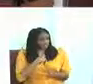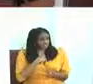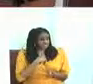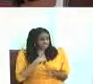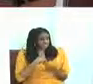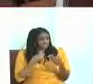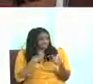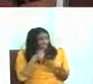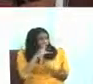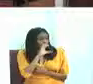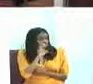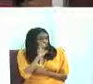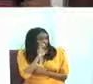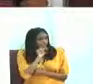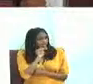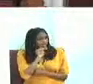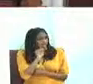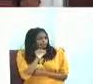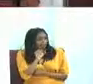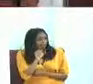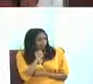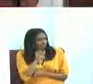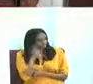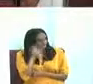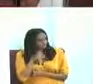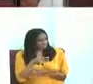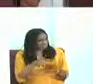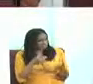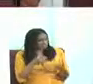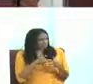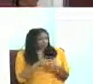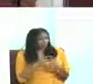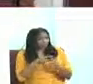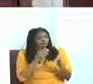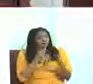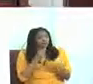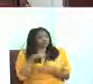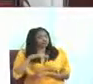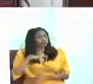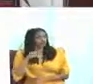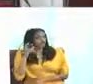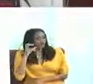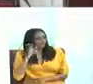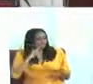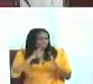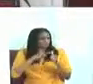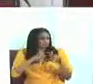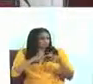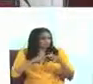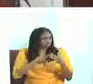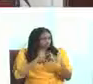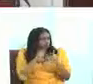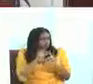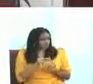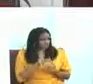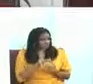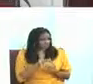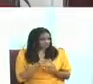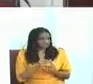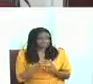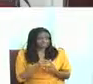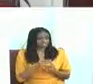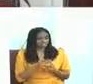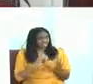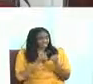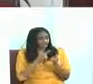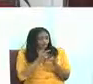before. But from this altar, you have not heard the original words as we wrote them then